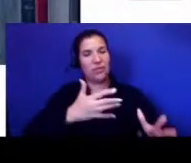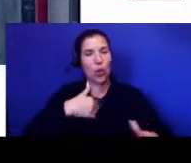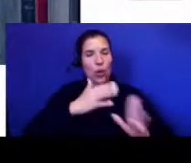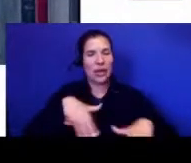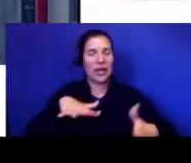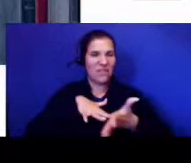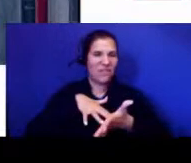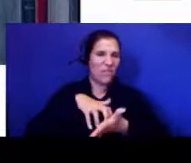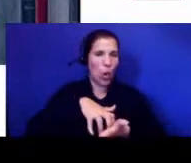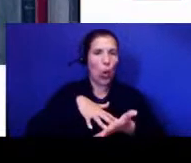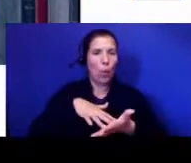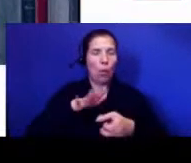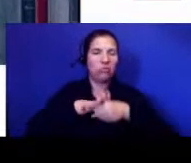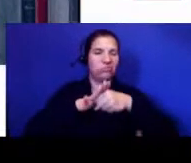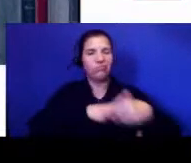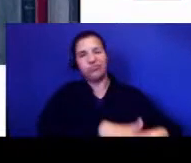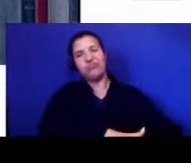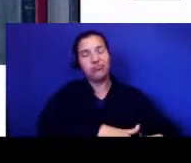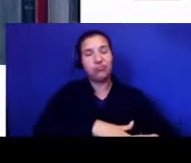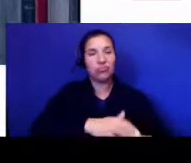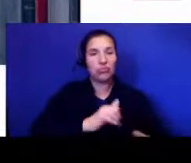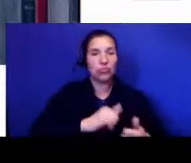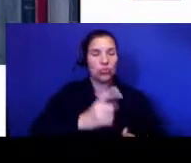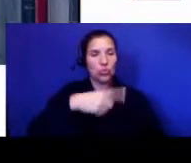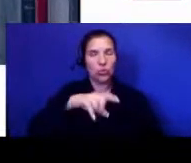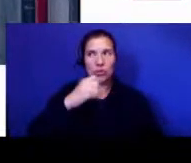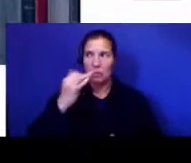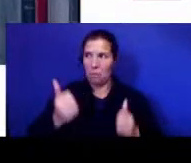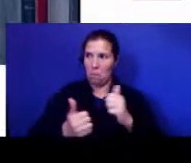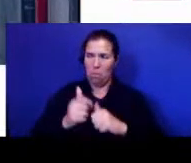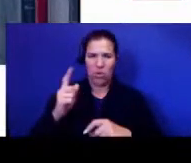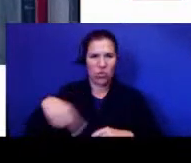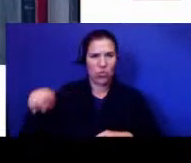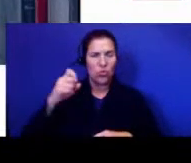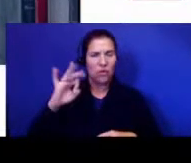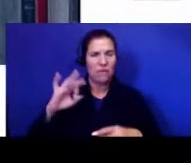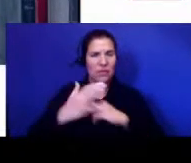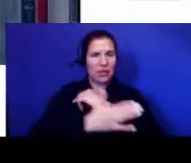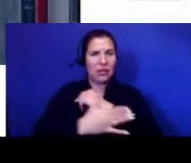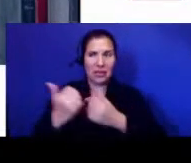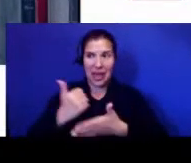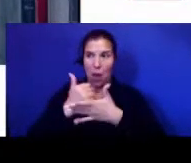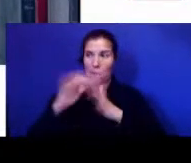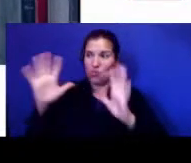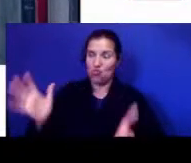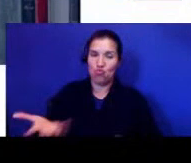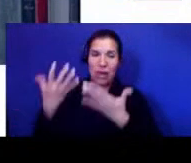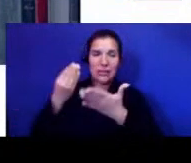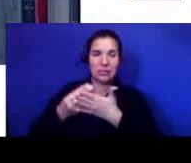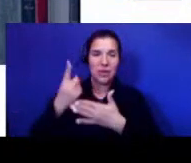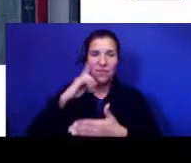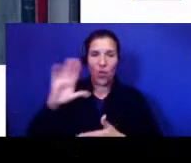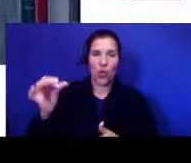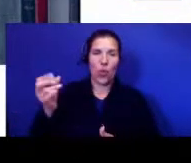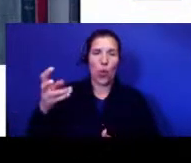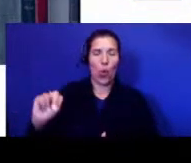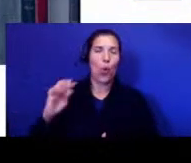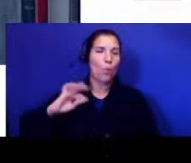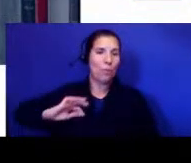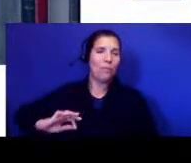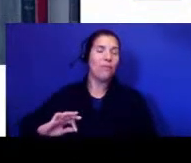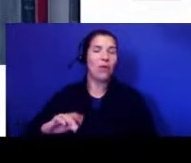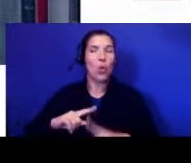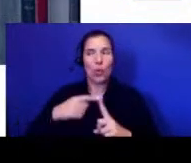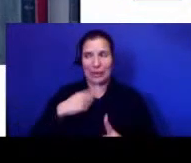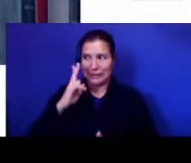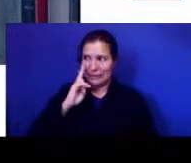and trample the rights of the majority of this country if it helps them raise money for their base. We see how they